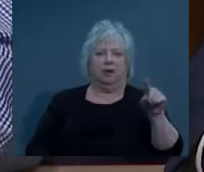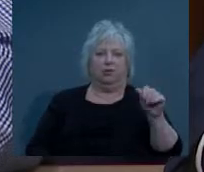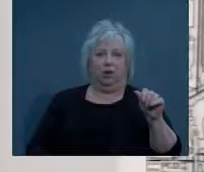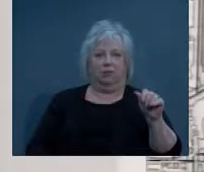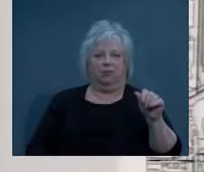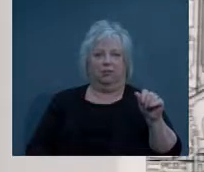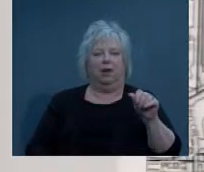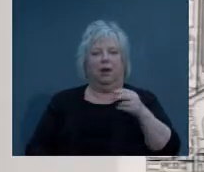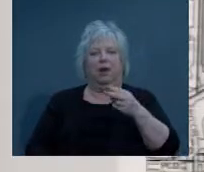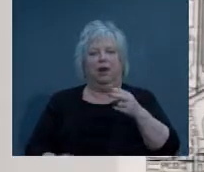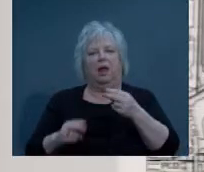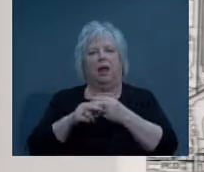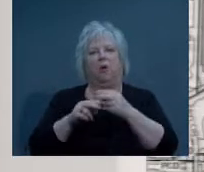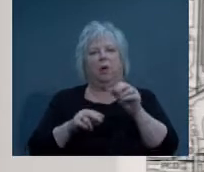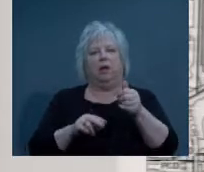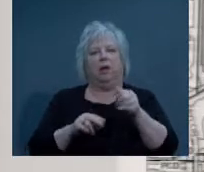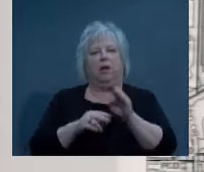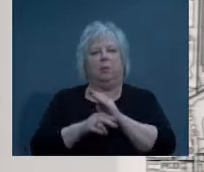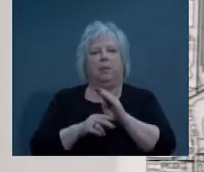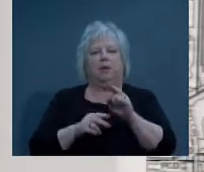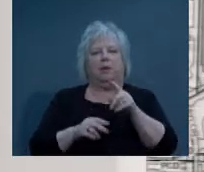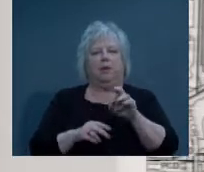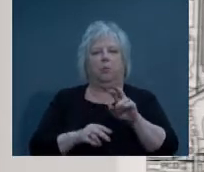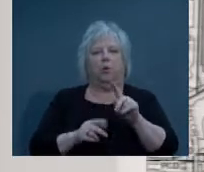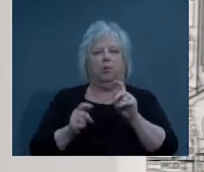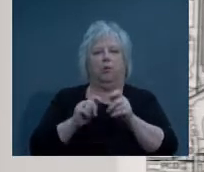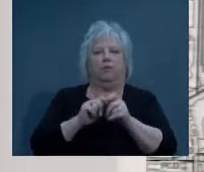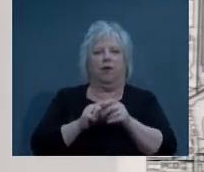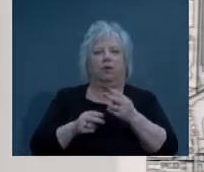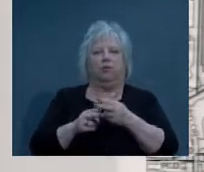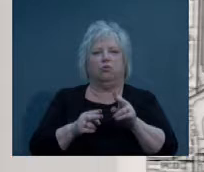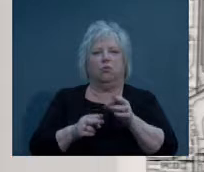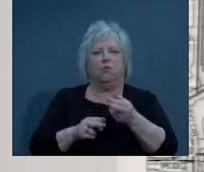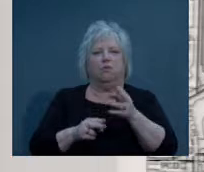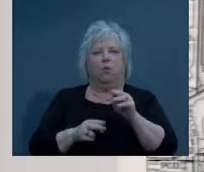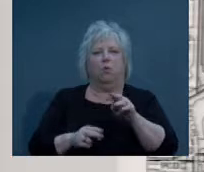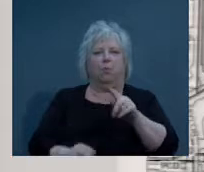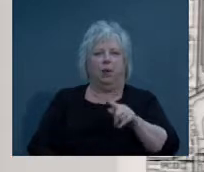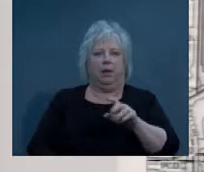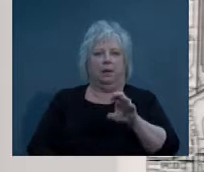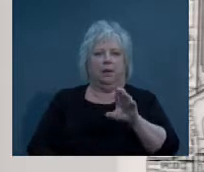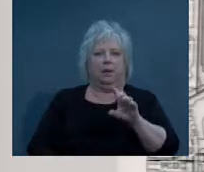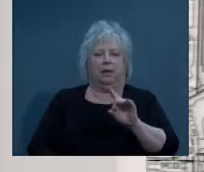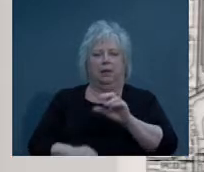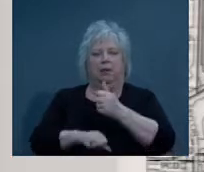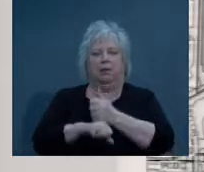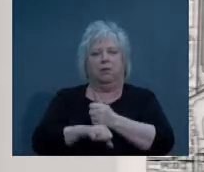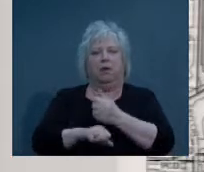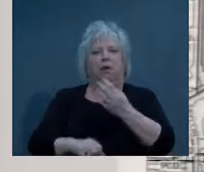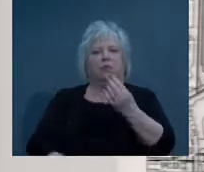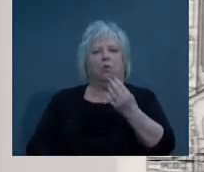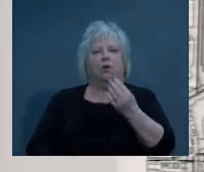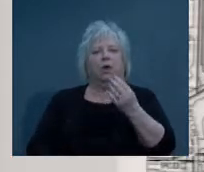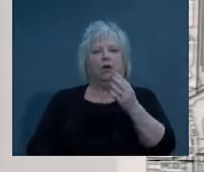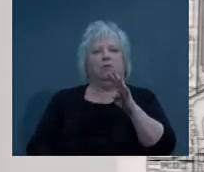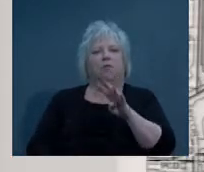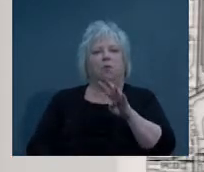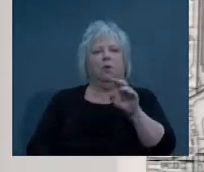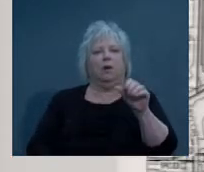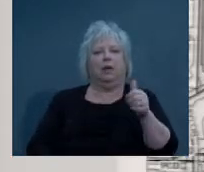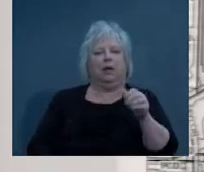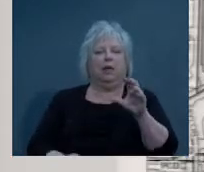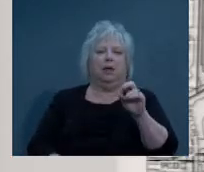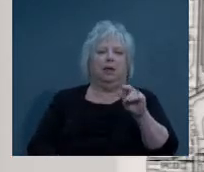Z-7667-A, the Highway 10 Business Park revised short form PCD located at